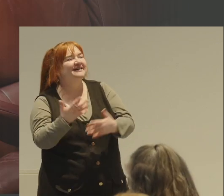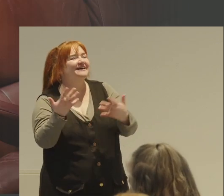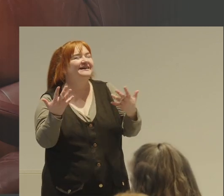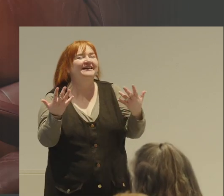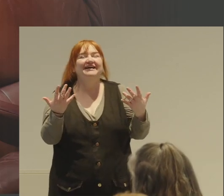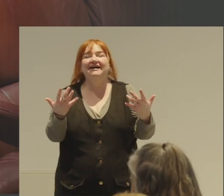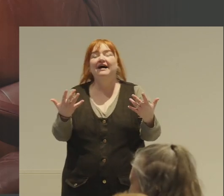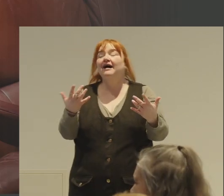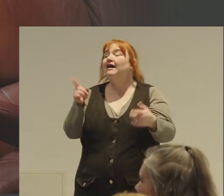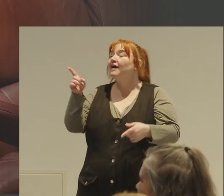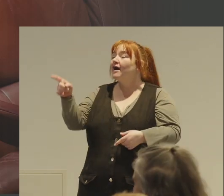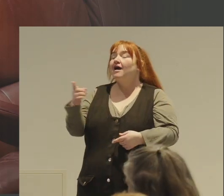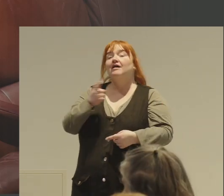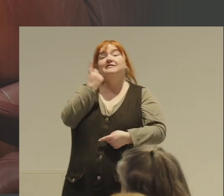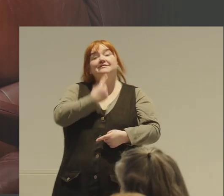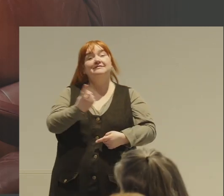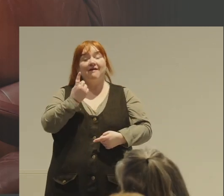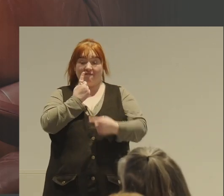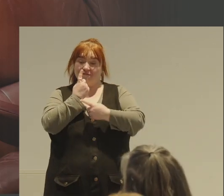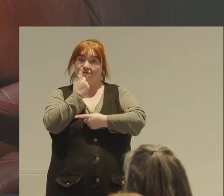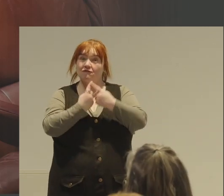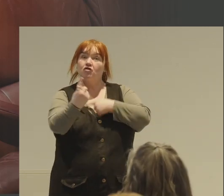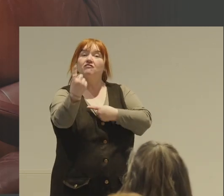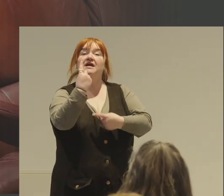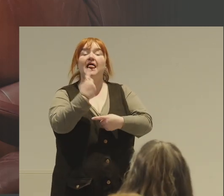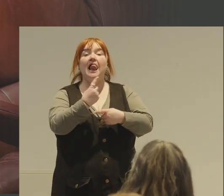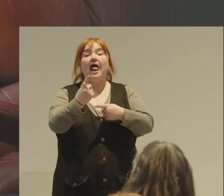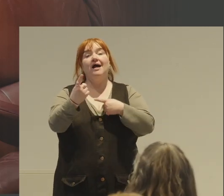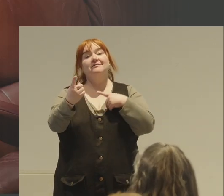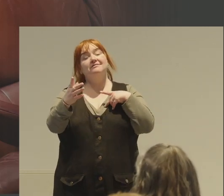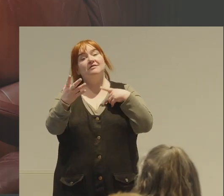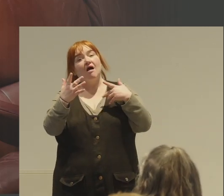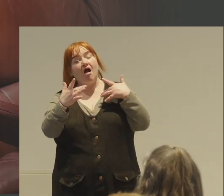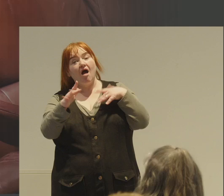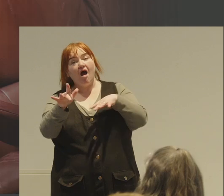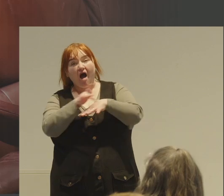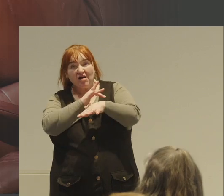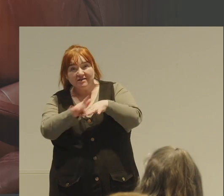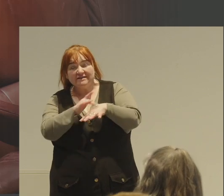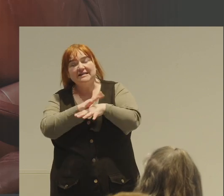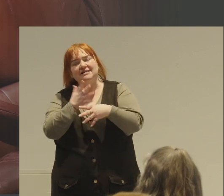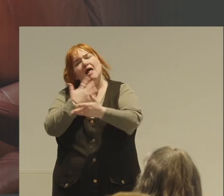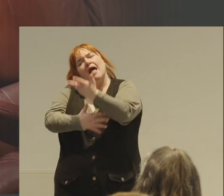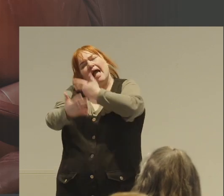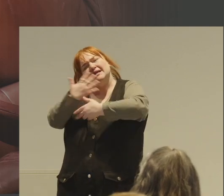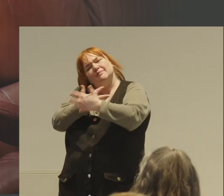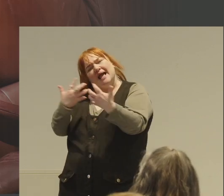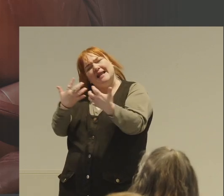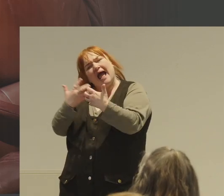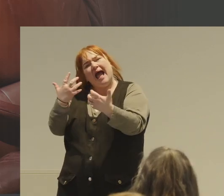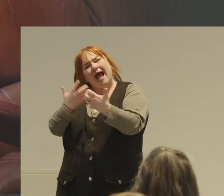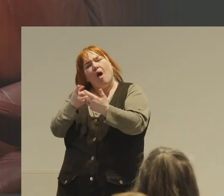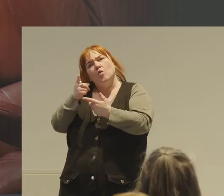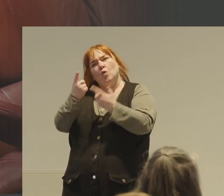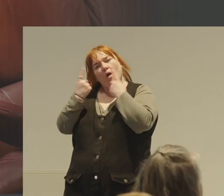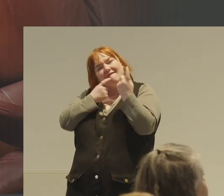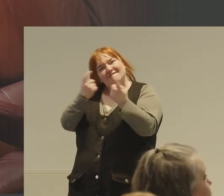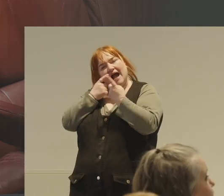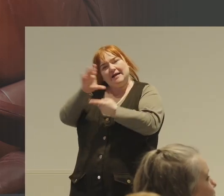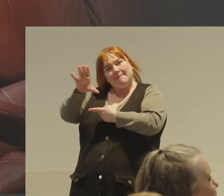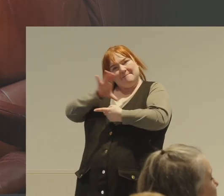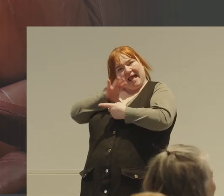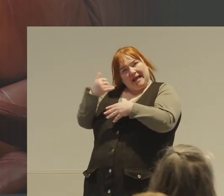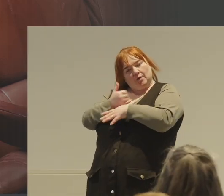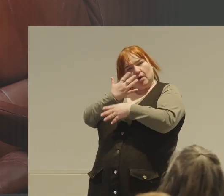So, being a freelance artist, Charlene. Yeah, tell us a little bit about how that is to get paid work as a freelance artist in the